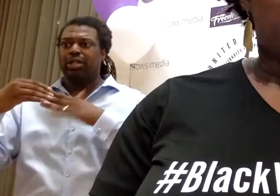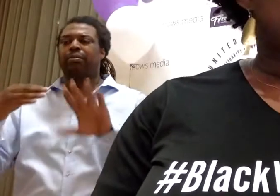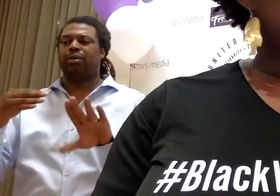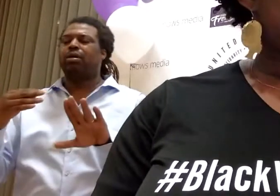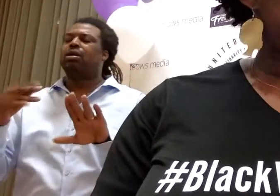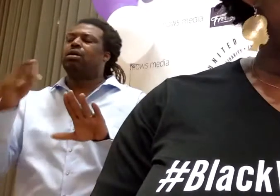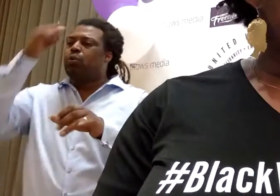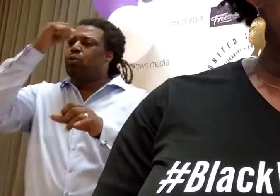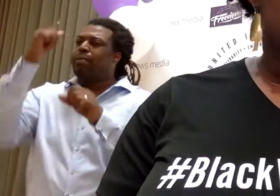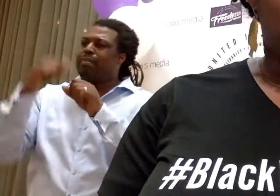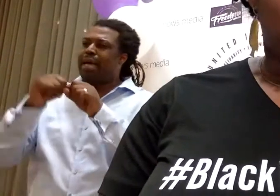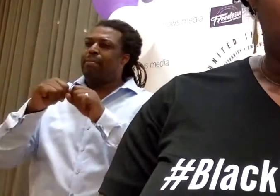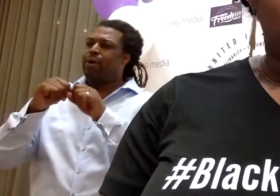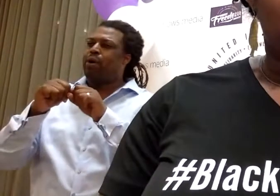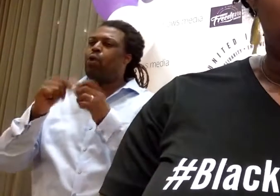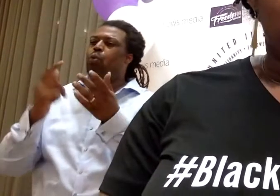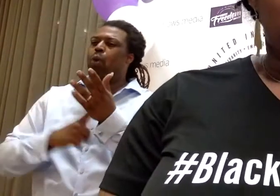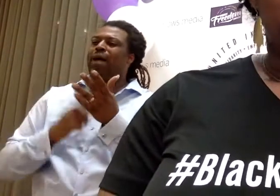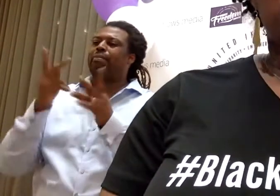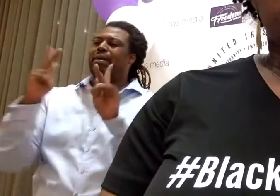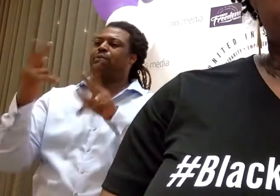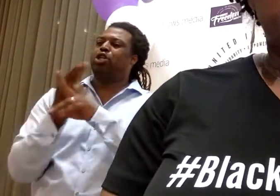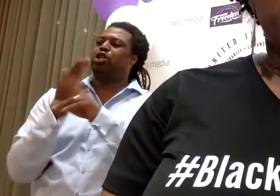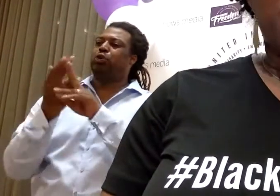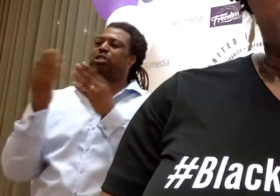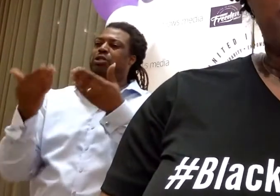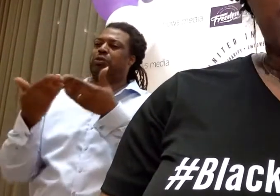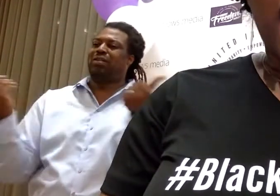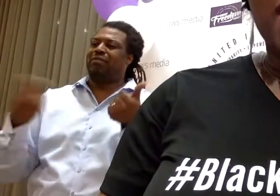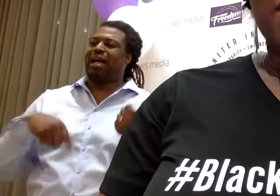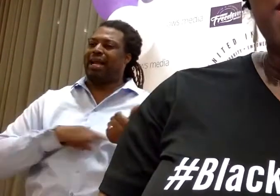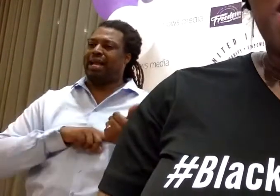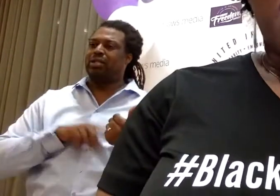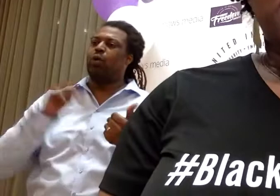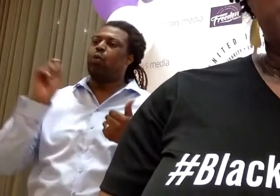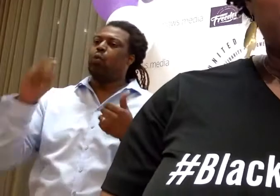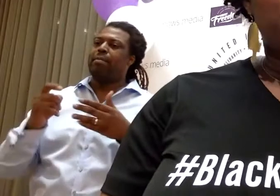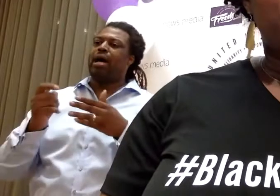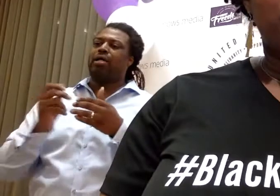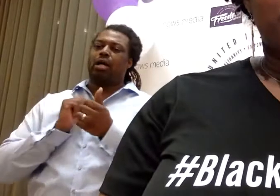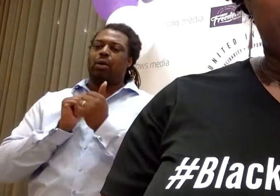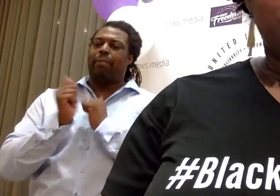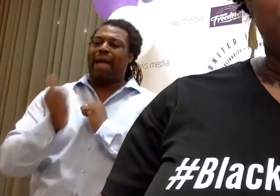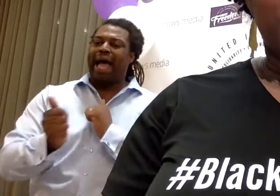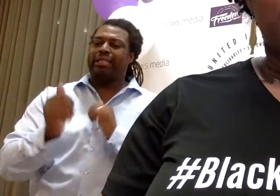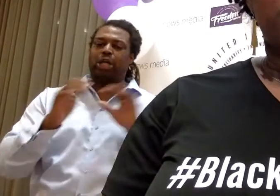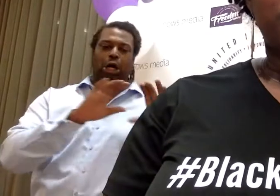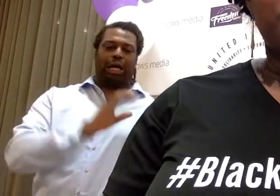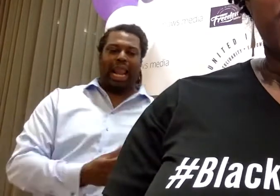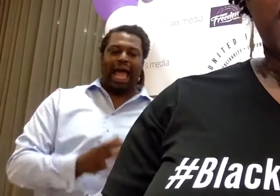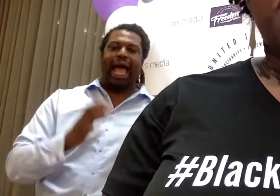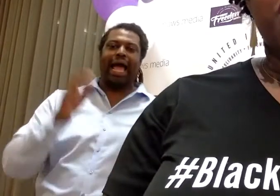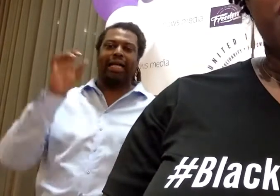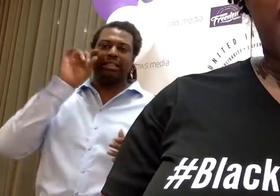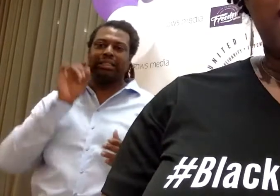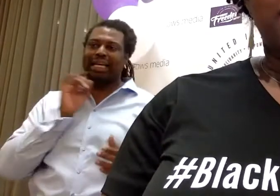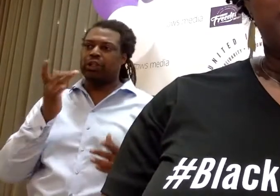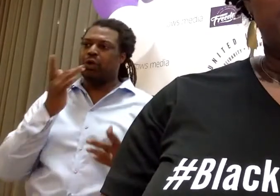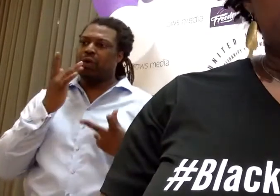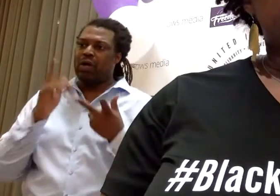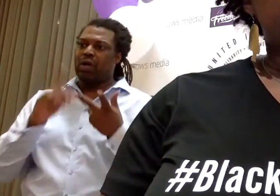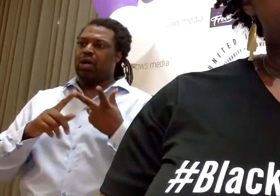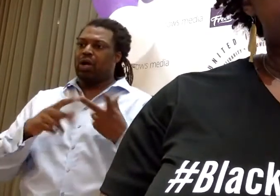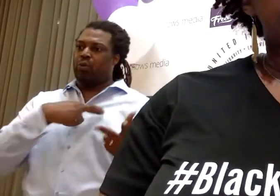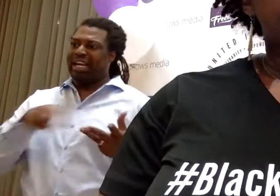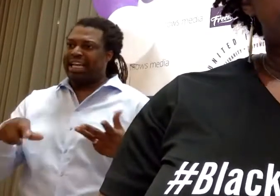of the tactics used to divide us. We must reach beyond our class, our sexual orientation, our religion and gender